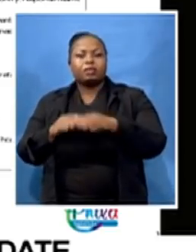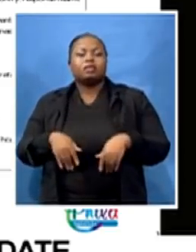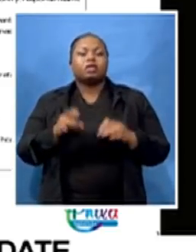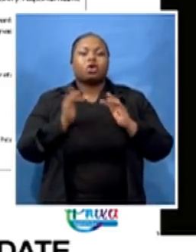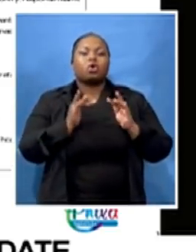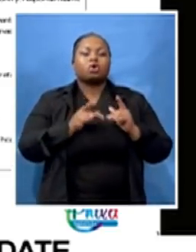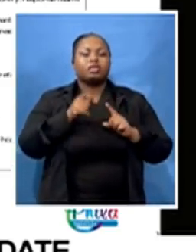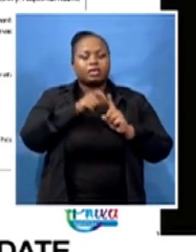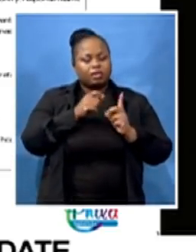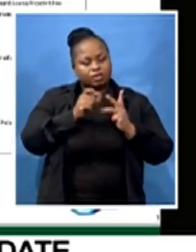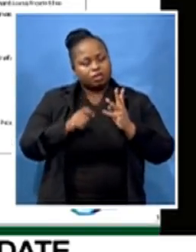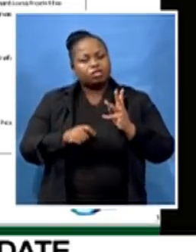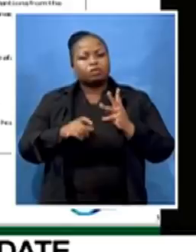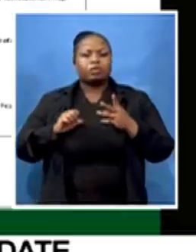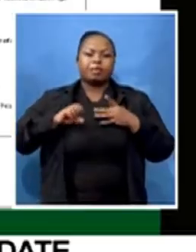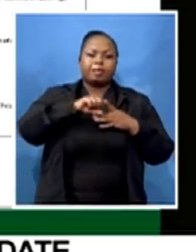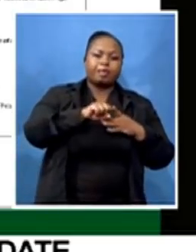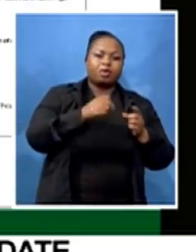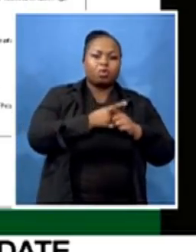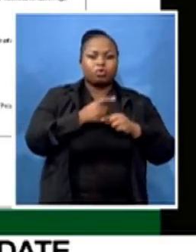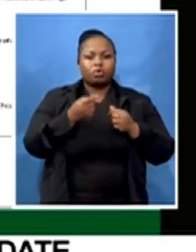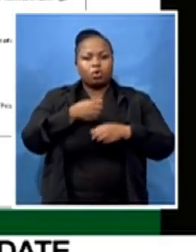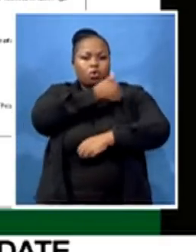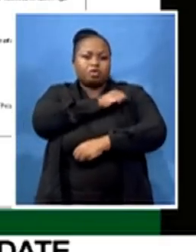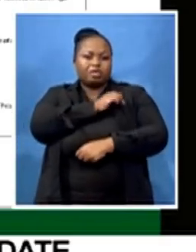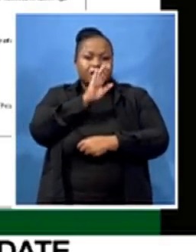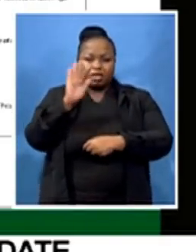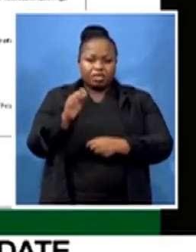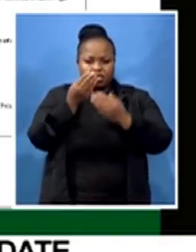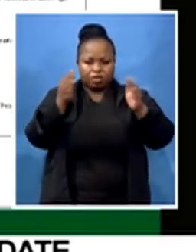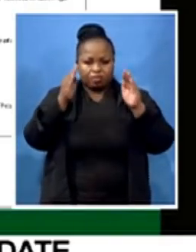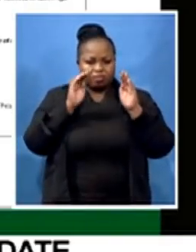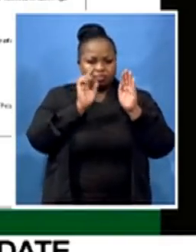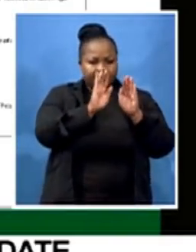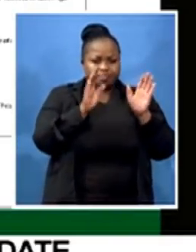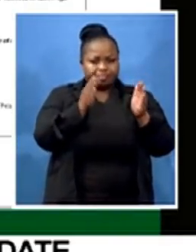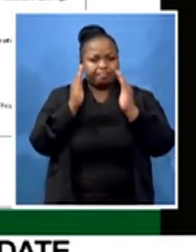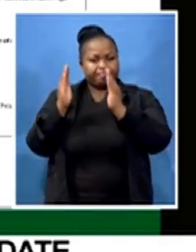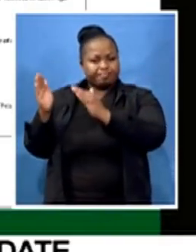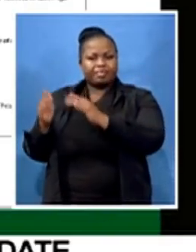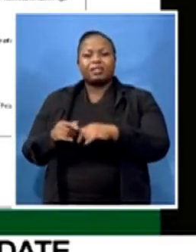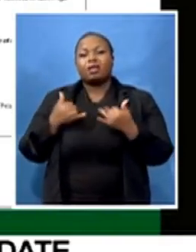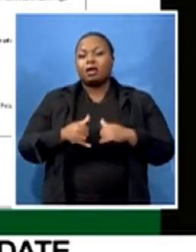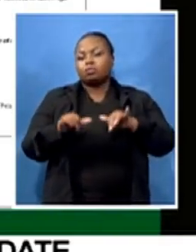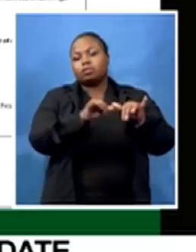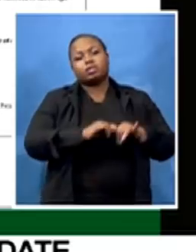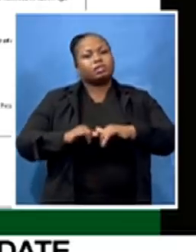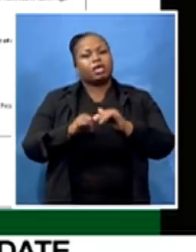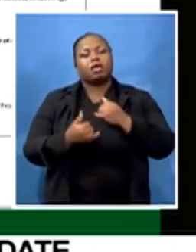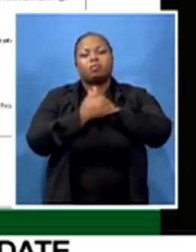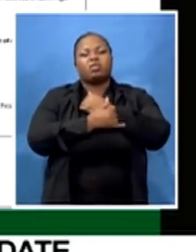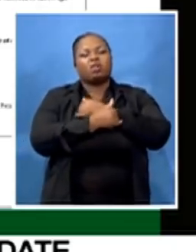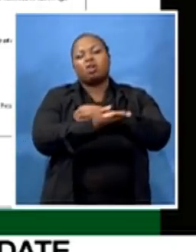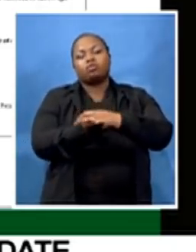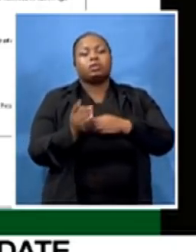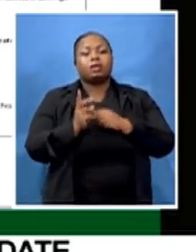quarantine, hospitalization. That is standard now everywhere in the country. It has to be, and the communities on the ground, that is